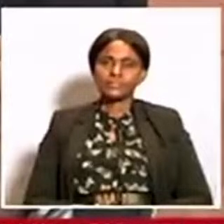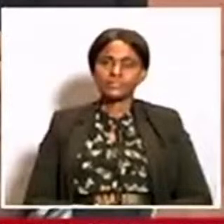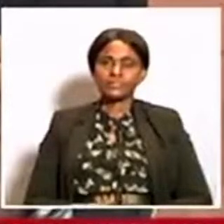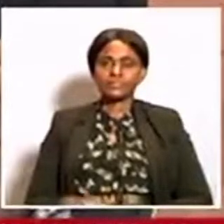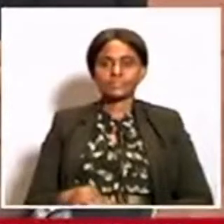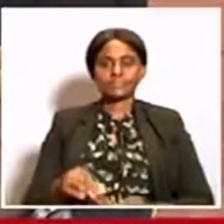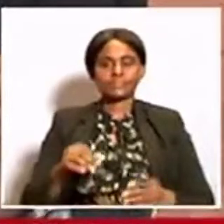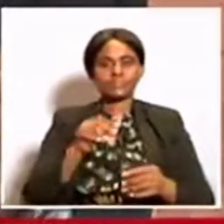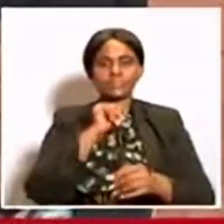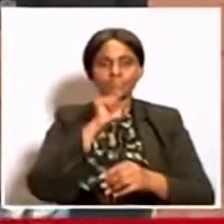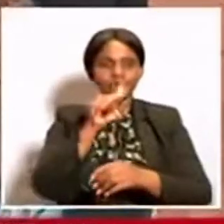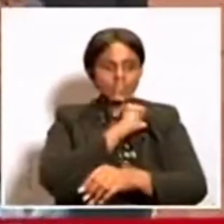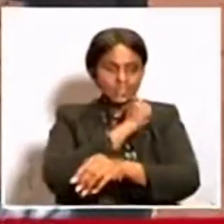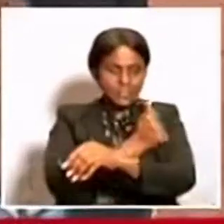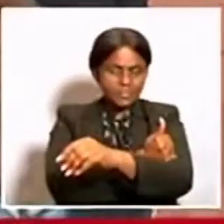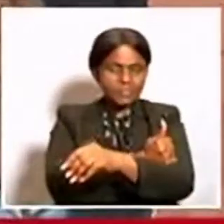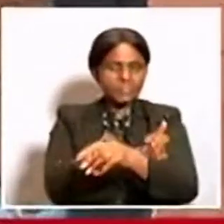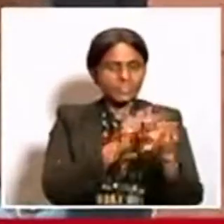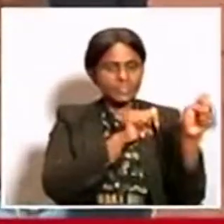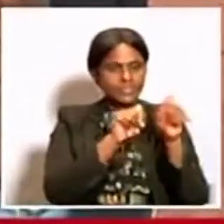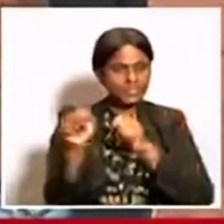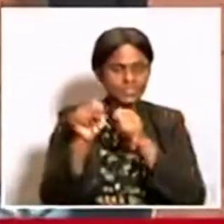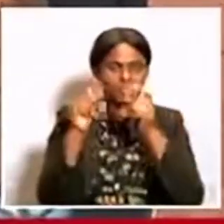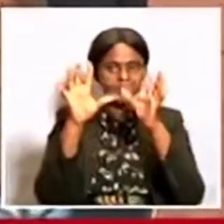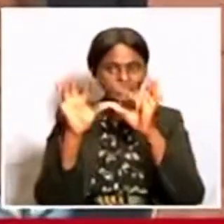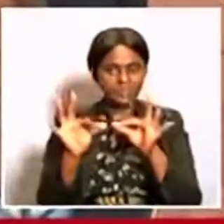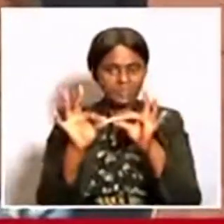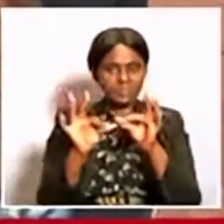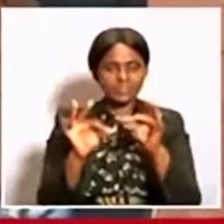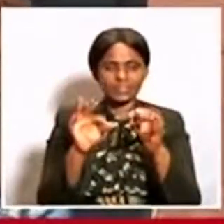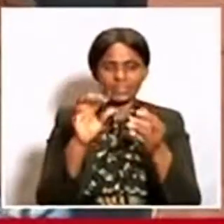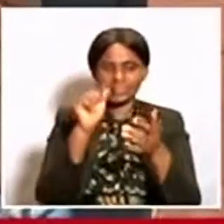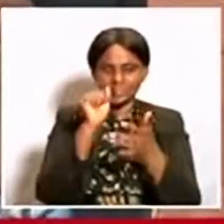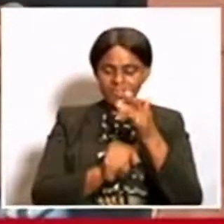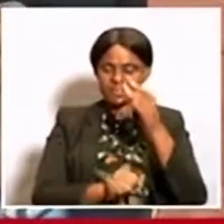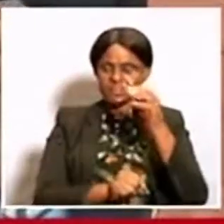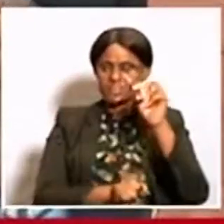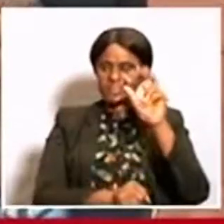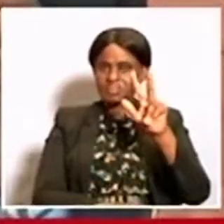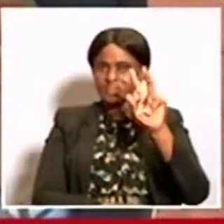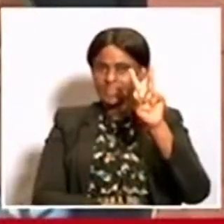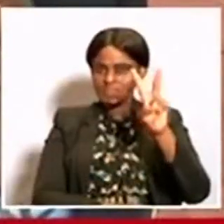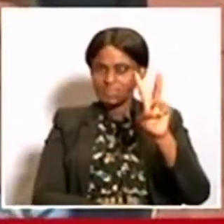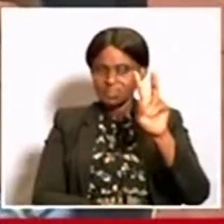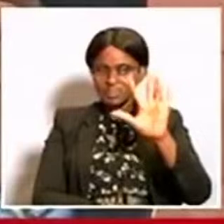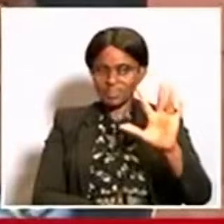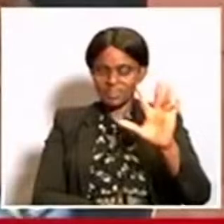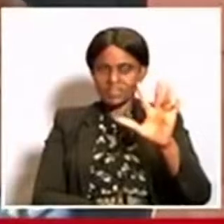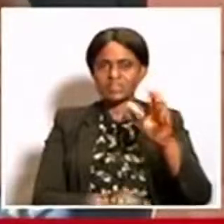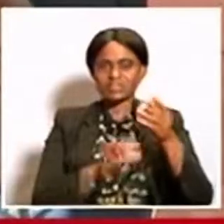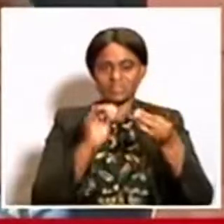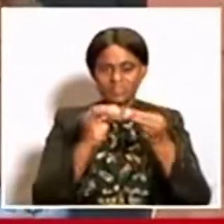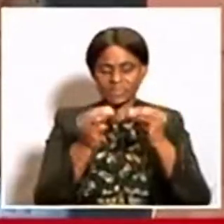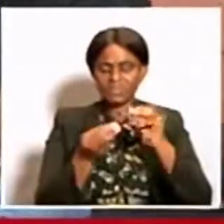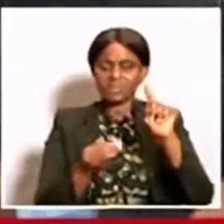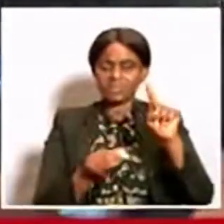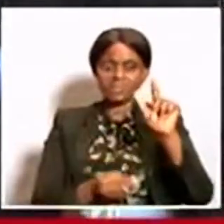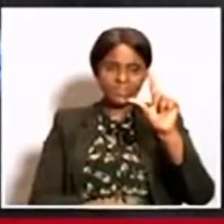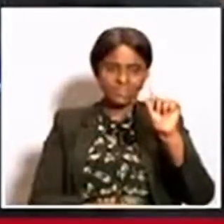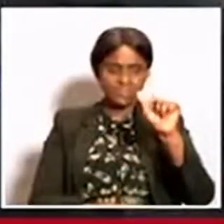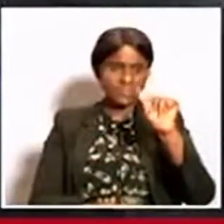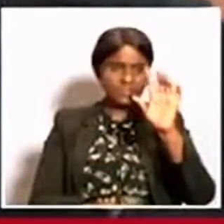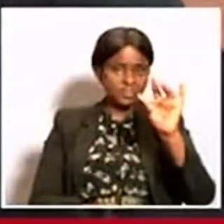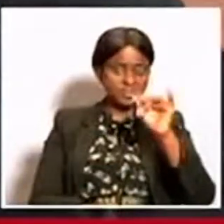Unauthorized transfer of funds between accounts. Section 32(5) of the Public Finance Management Act number 1 of 2018